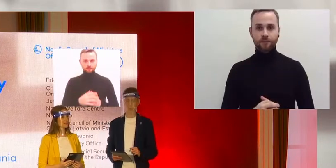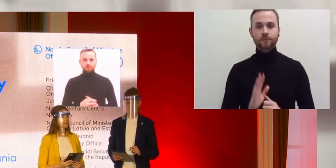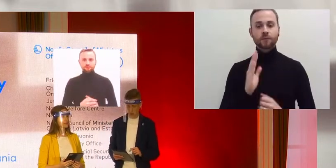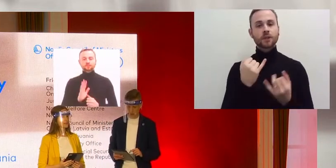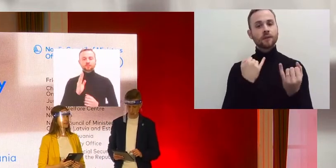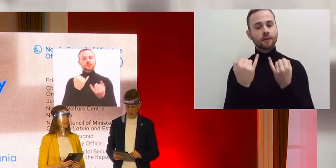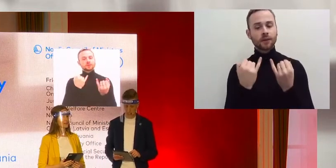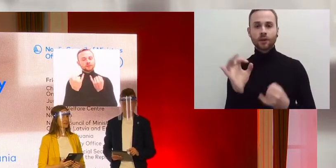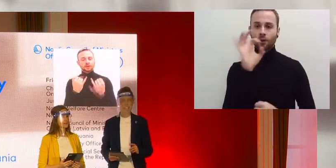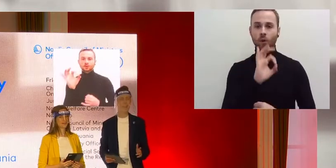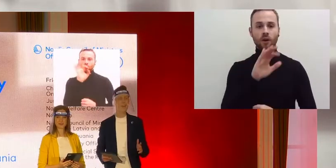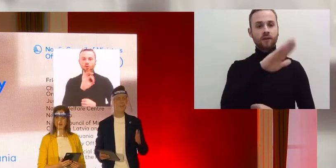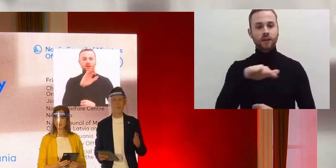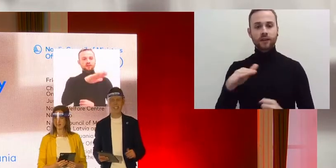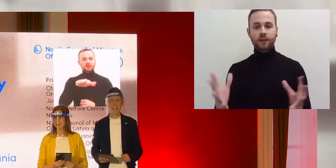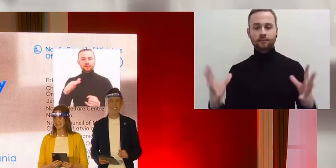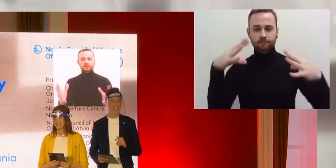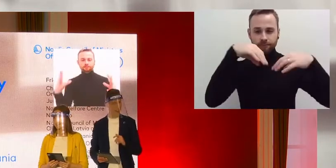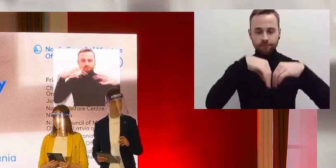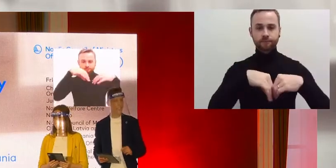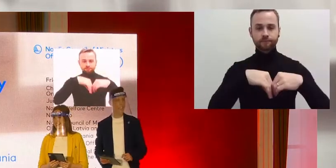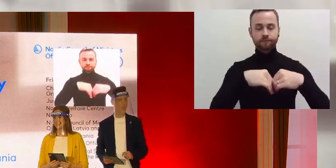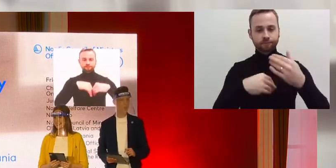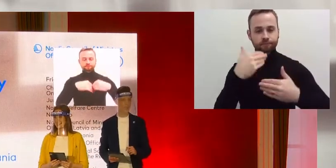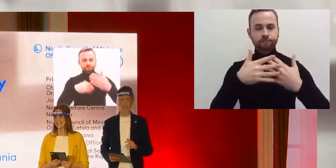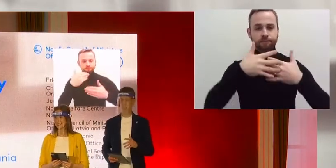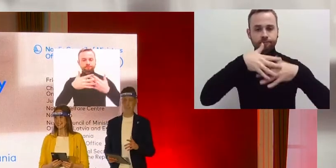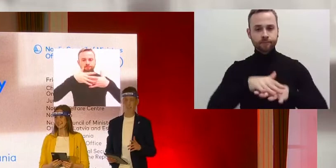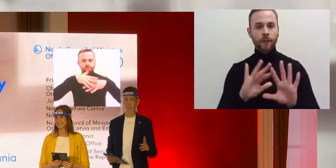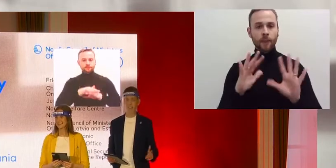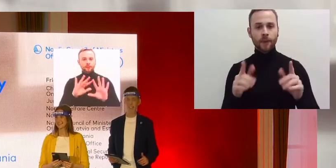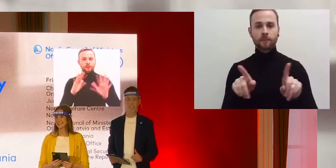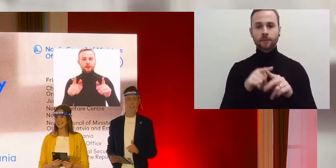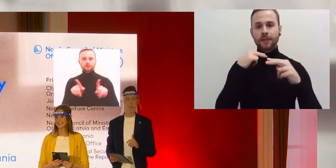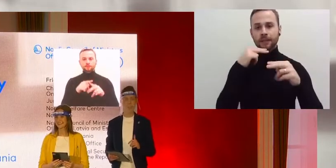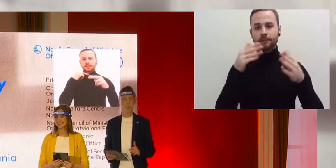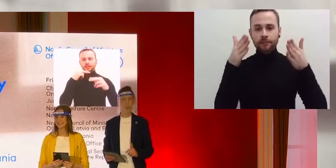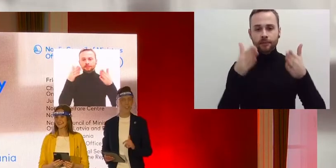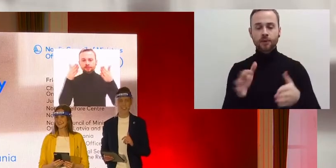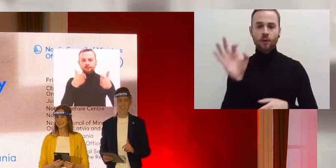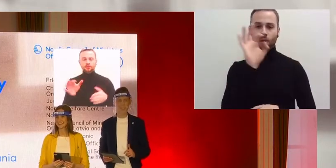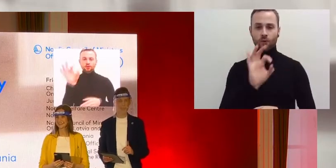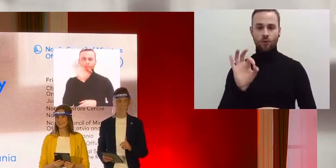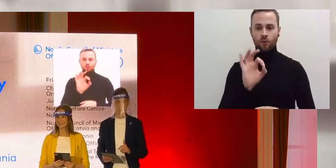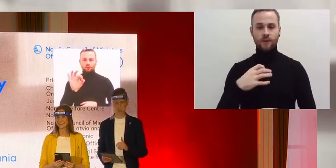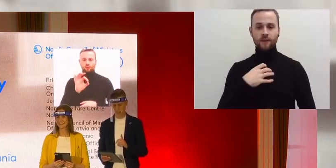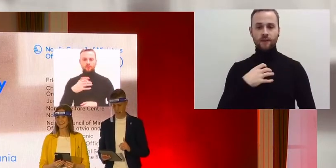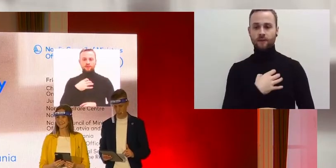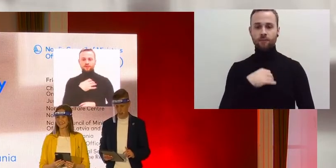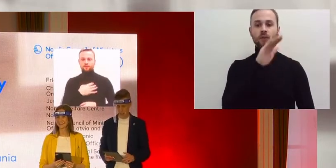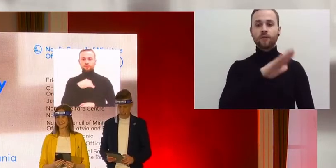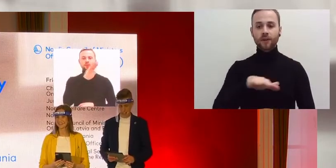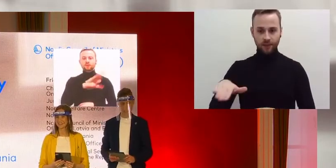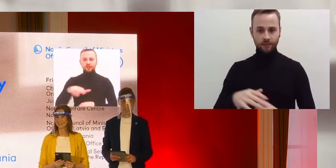most vulnerable children. Here, we gather every stakeholder, from the very young to the most mature and seasoned professionals in the